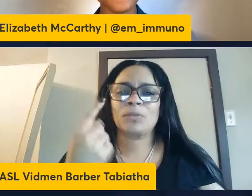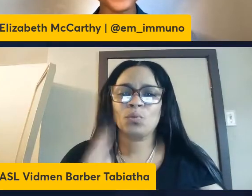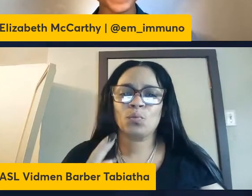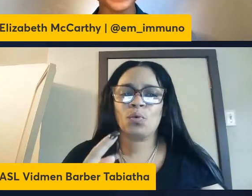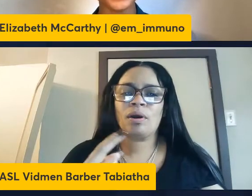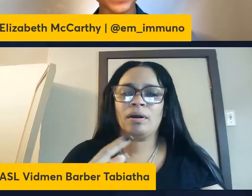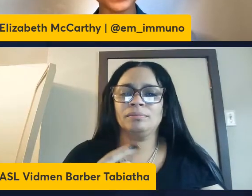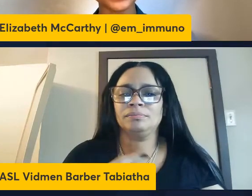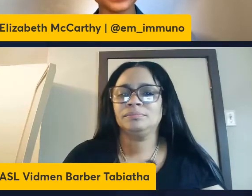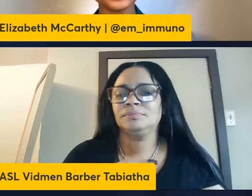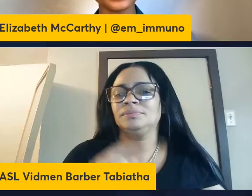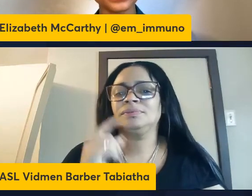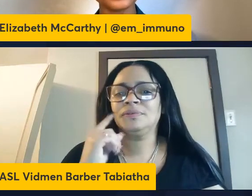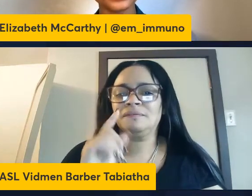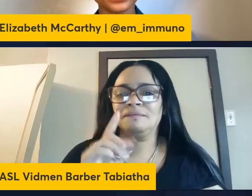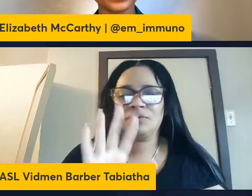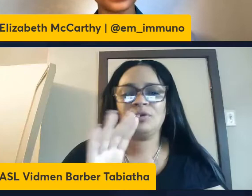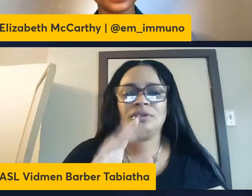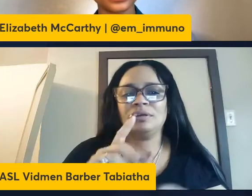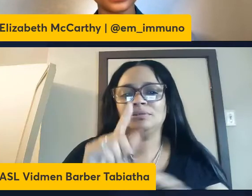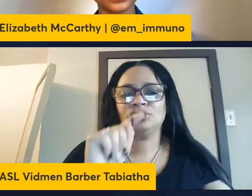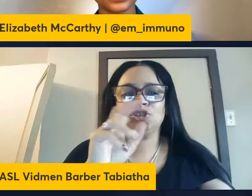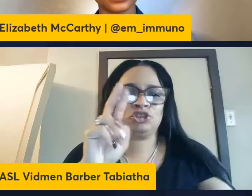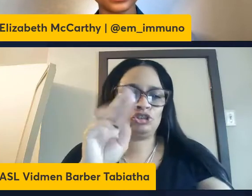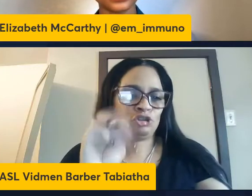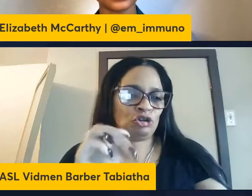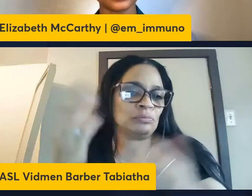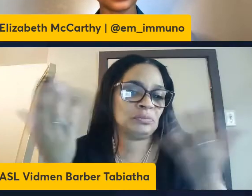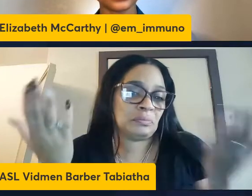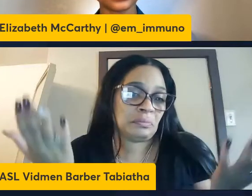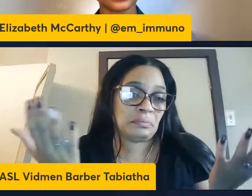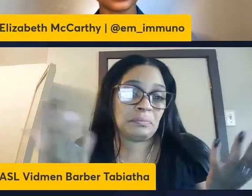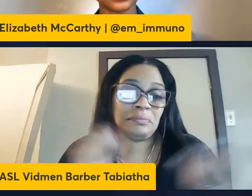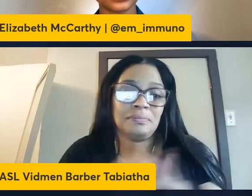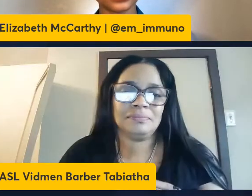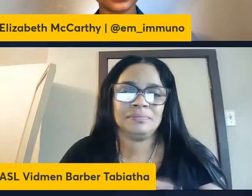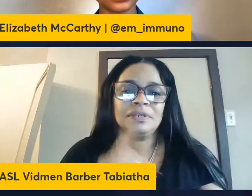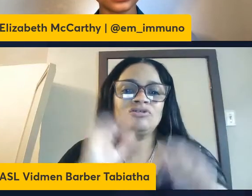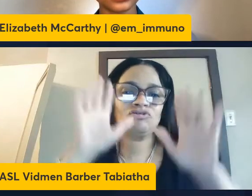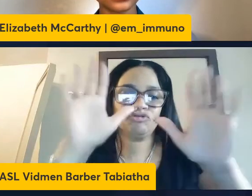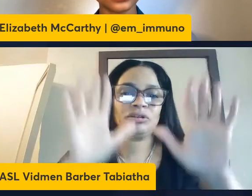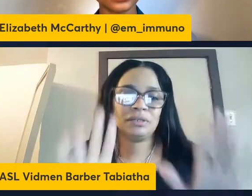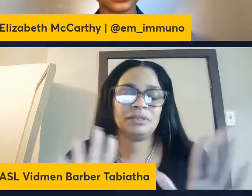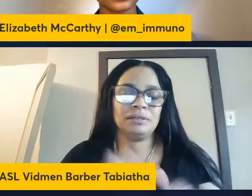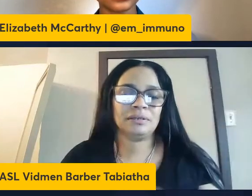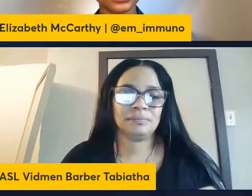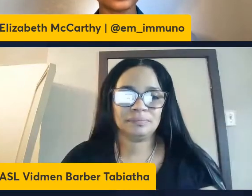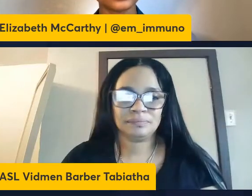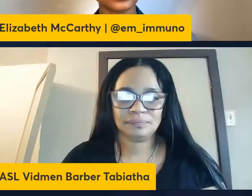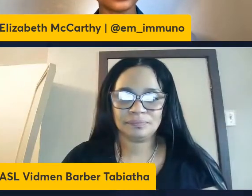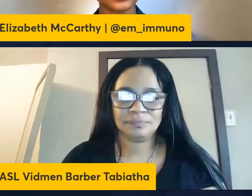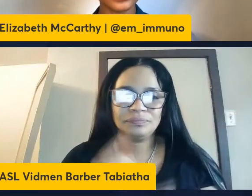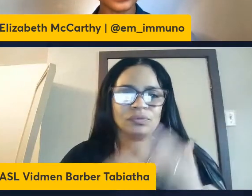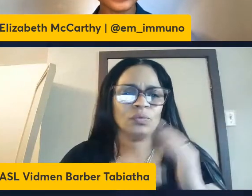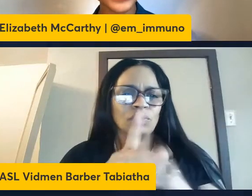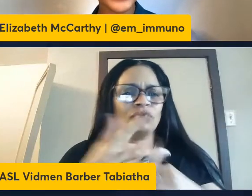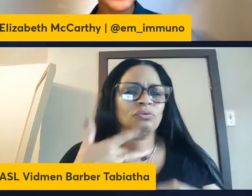universal definition for these terms, and so it's a great perspective. Thanks for sharing that. What about you,